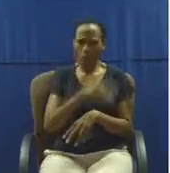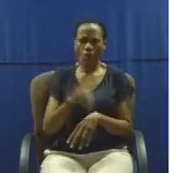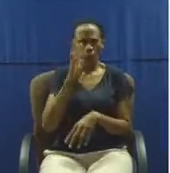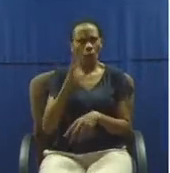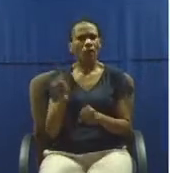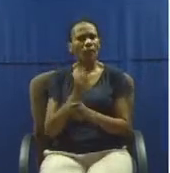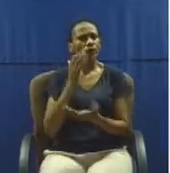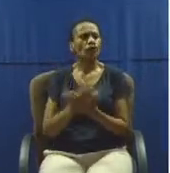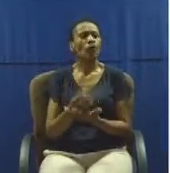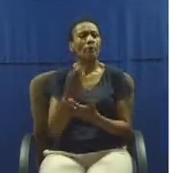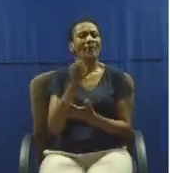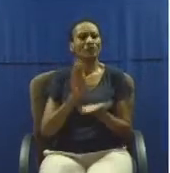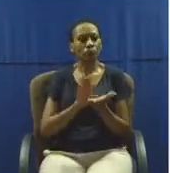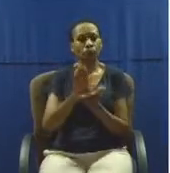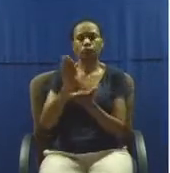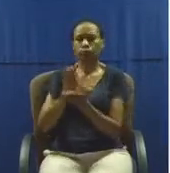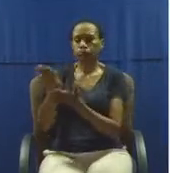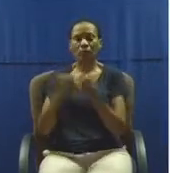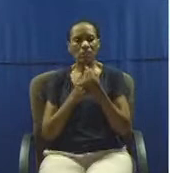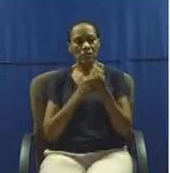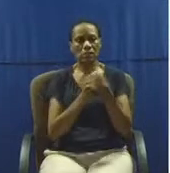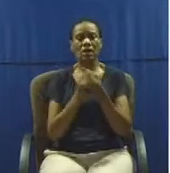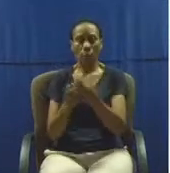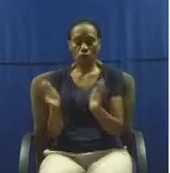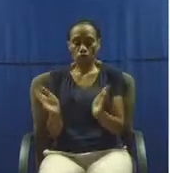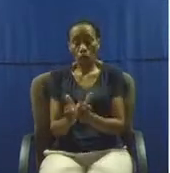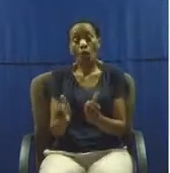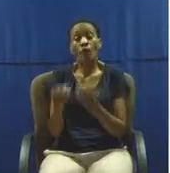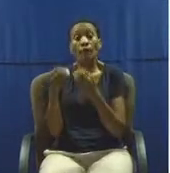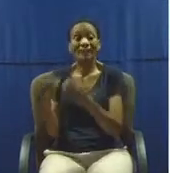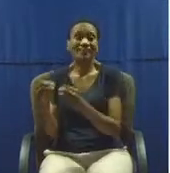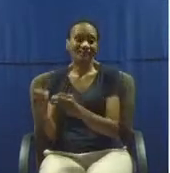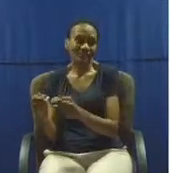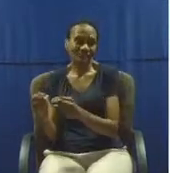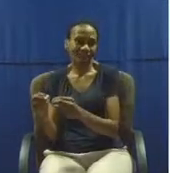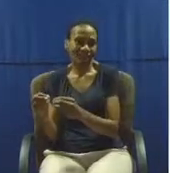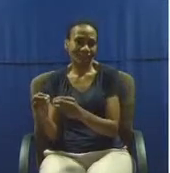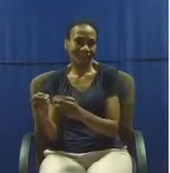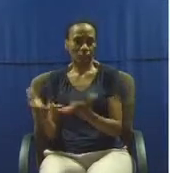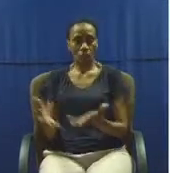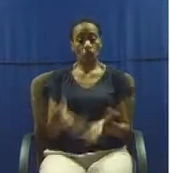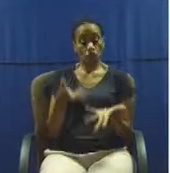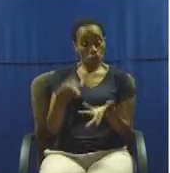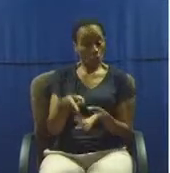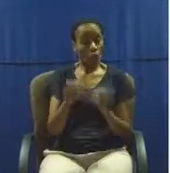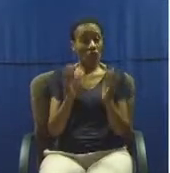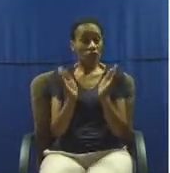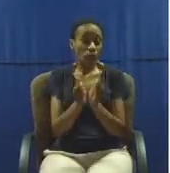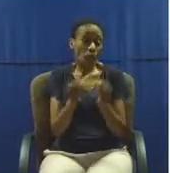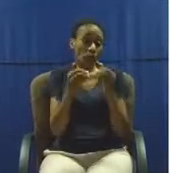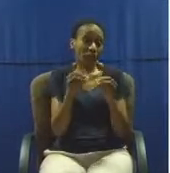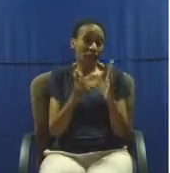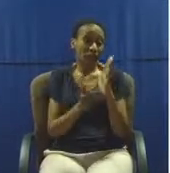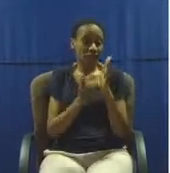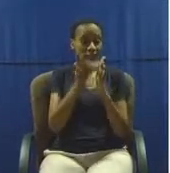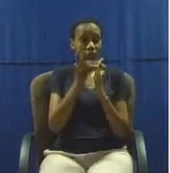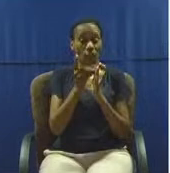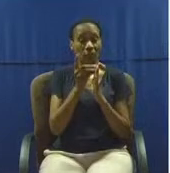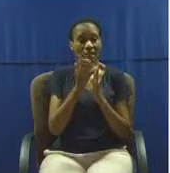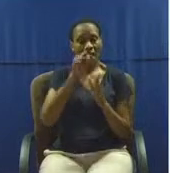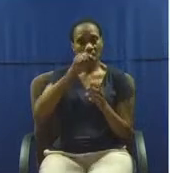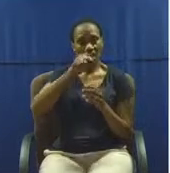provide funding and support to small medium enterprises. The Small Medium Enterprise Development Agency,